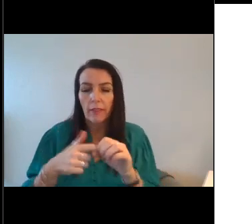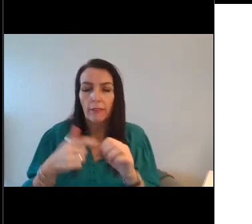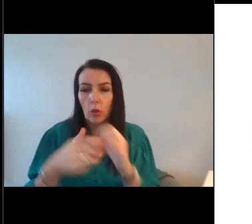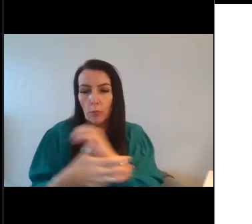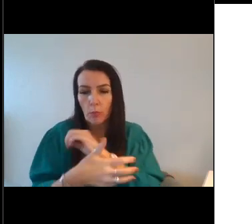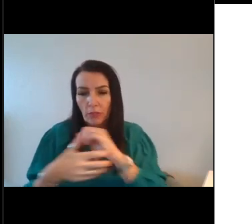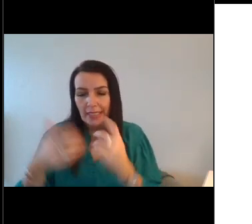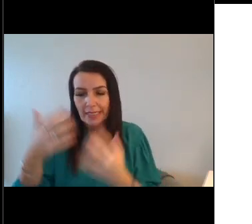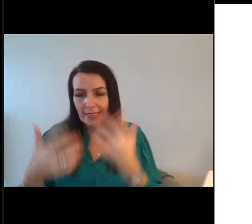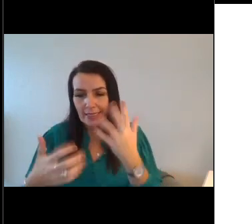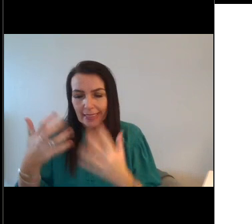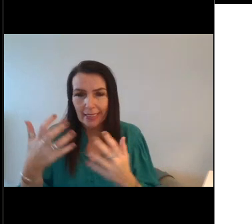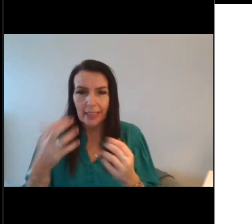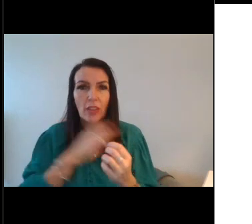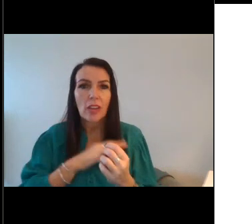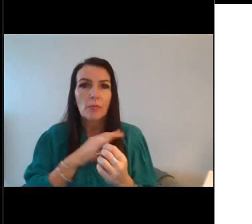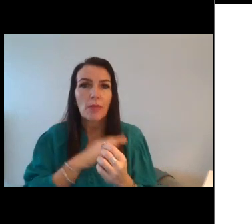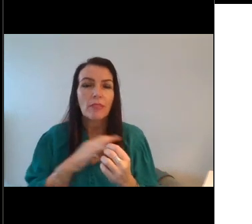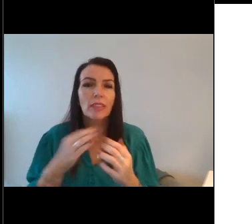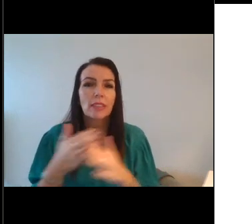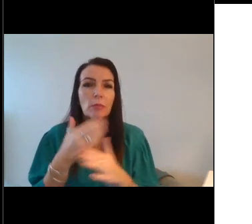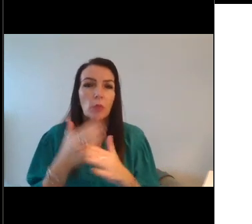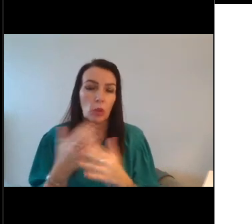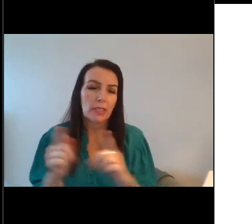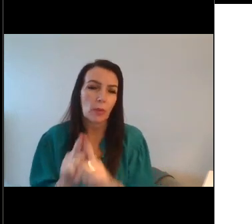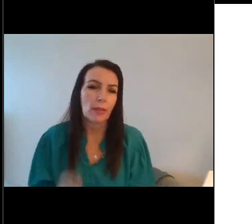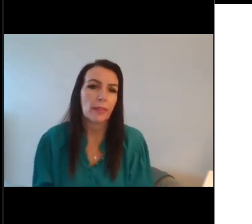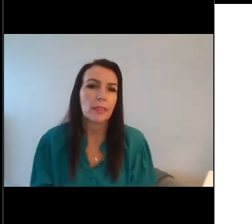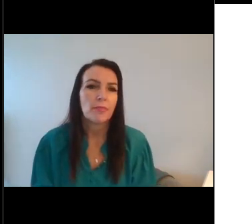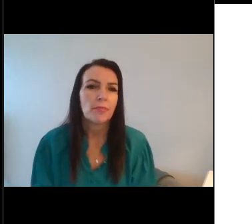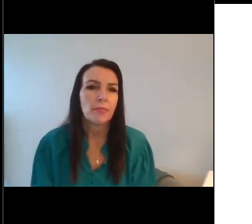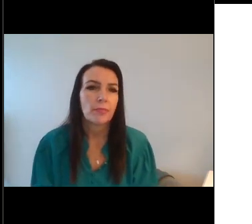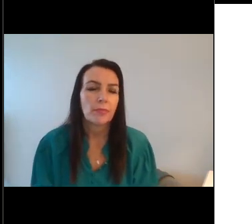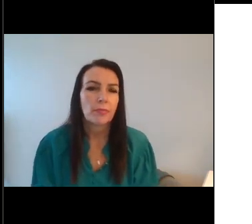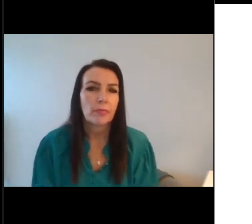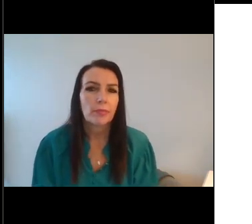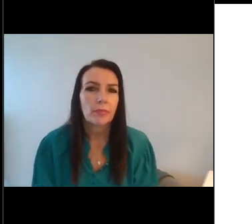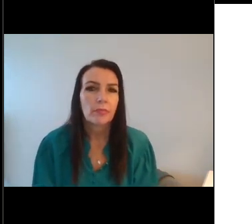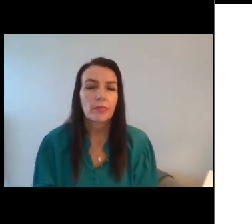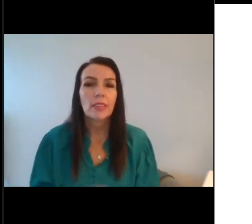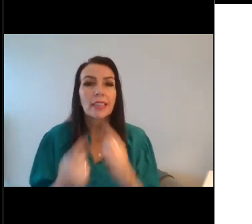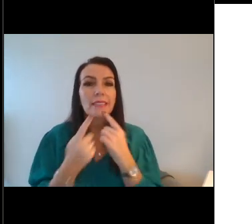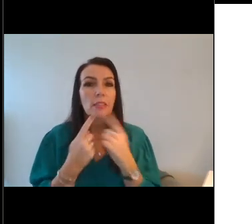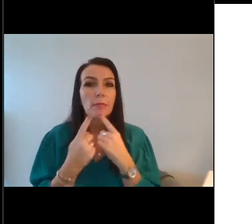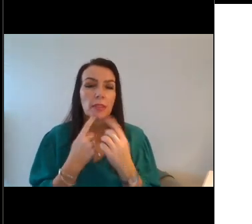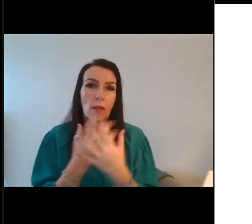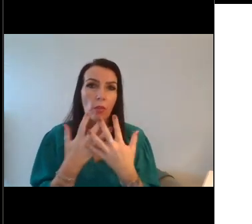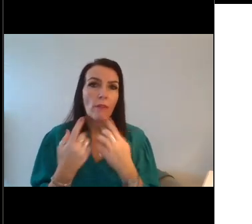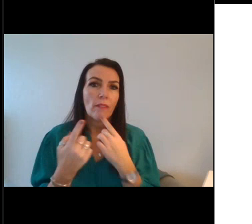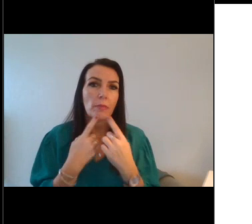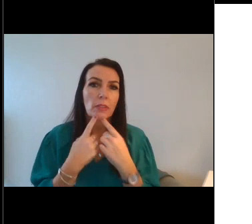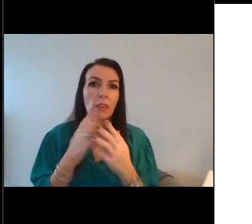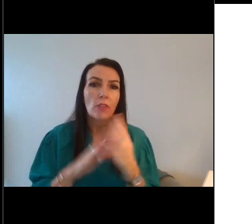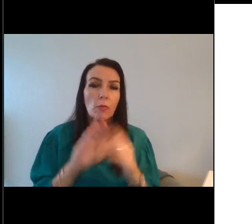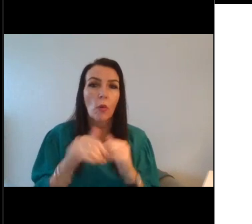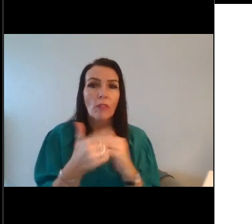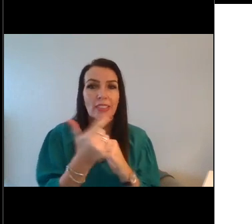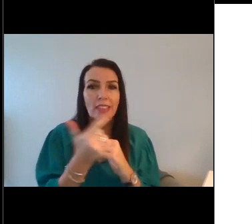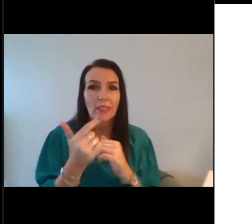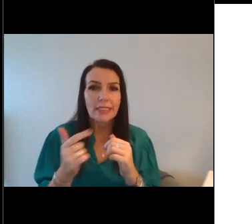and energy benefit claimant counts as well. Now, the database is populated with information collected from over 17 unique